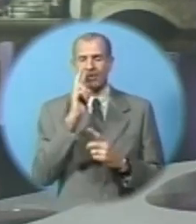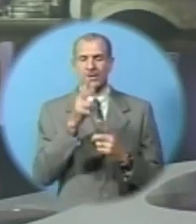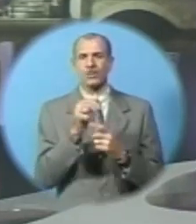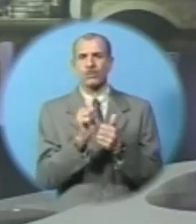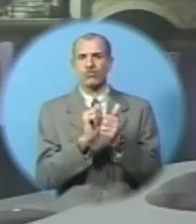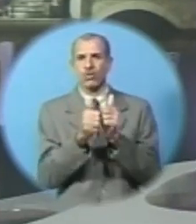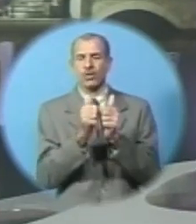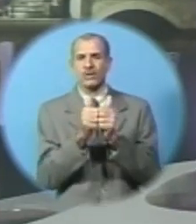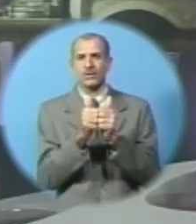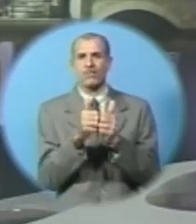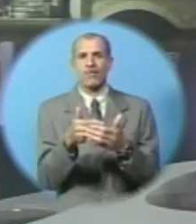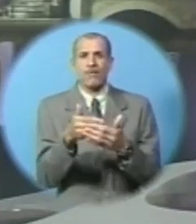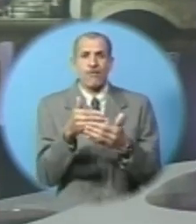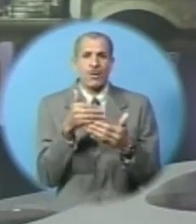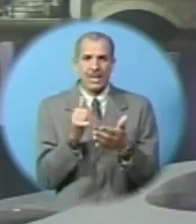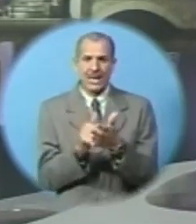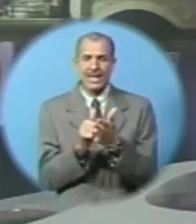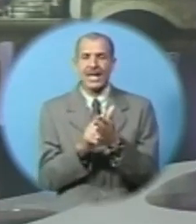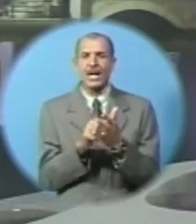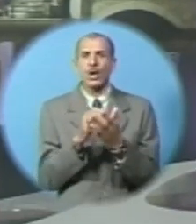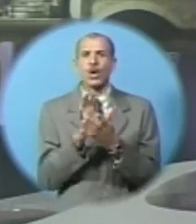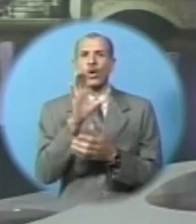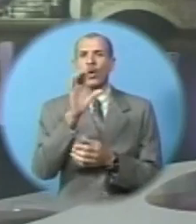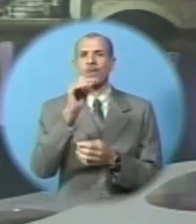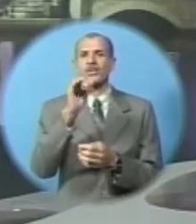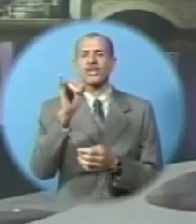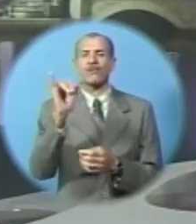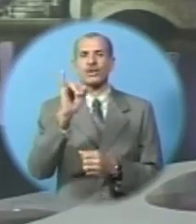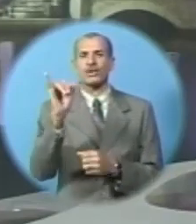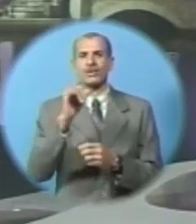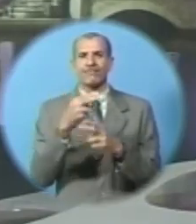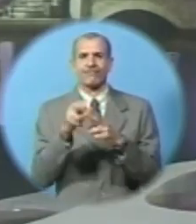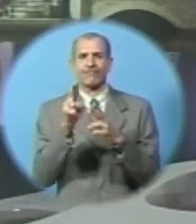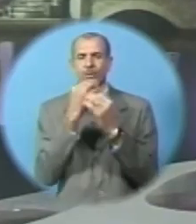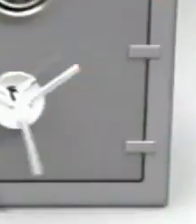is just ahead, but before we get there, here's a tip from Cooperators General Insurance. This tip